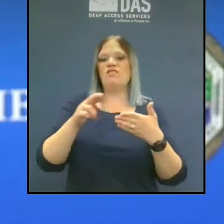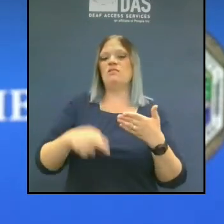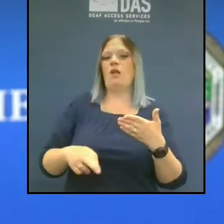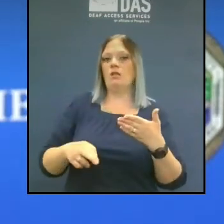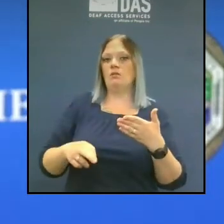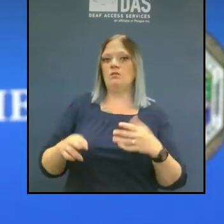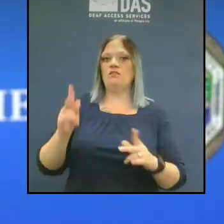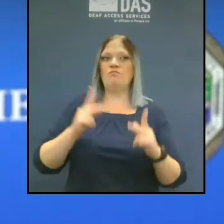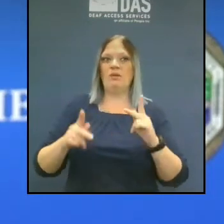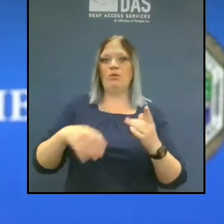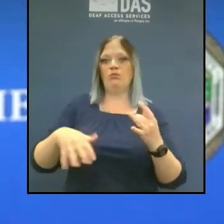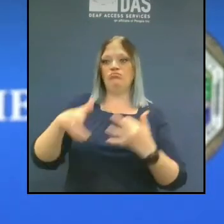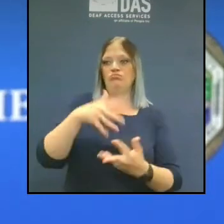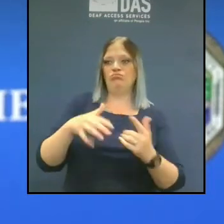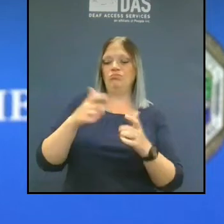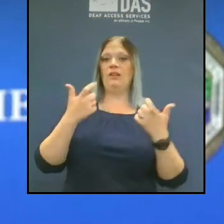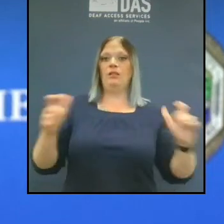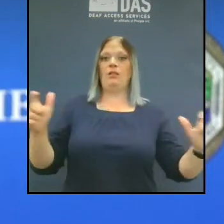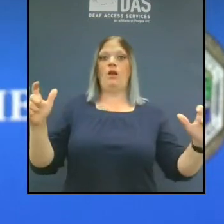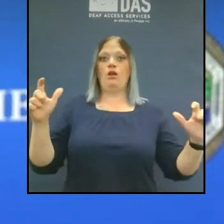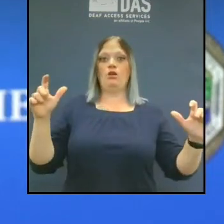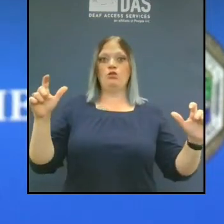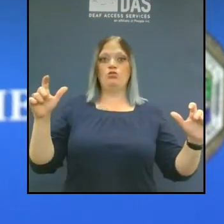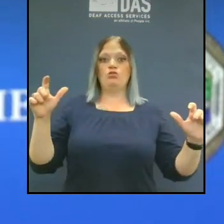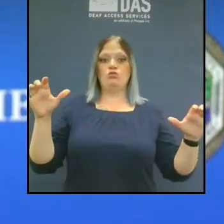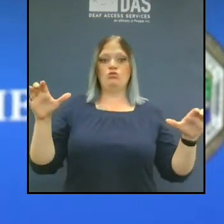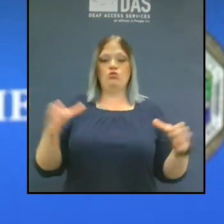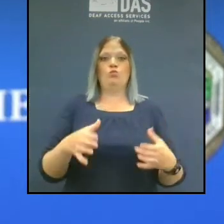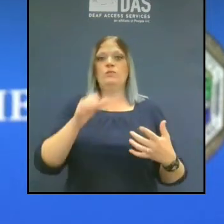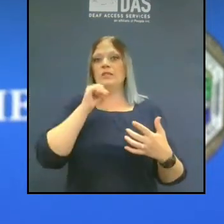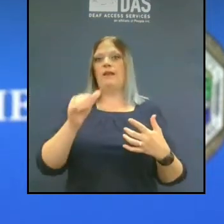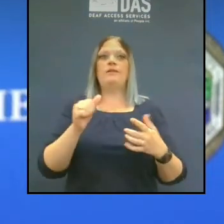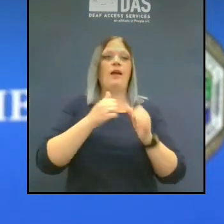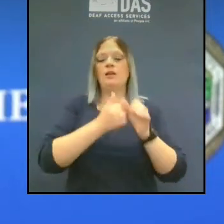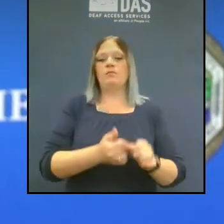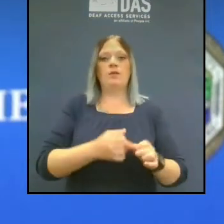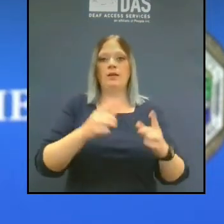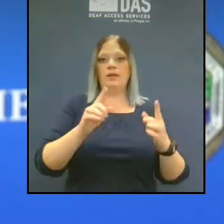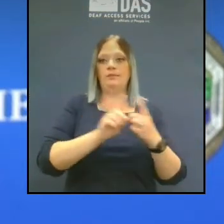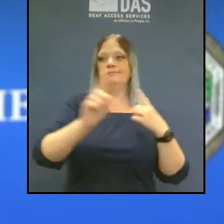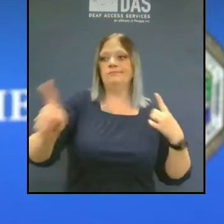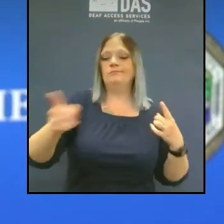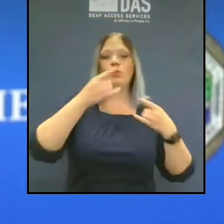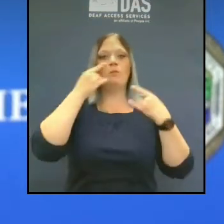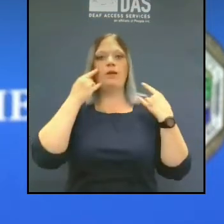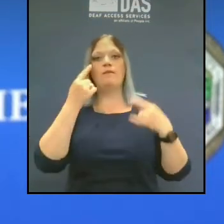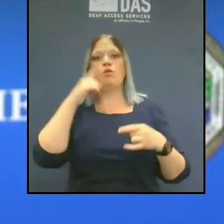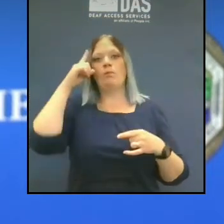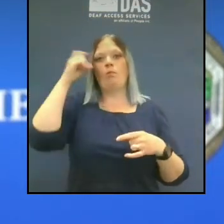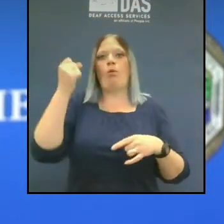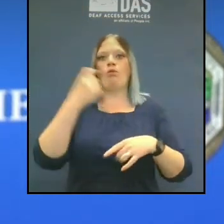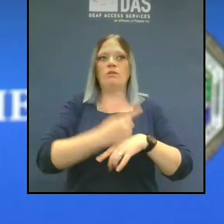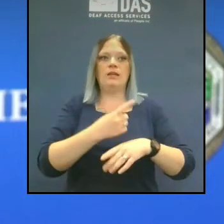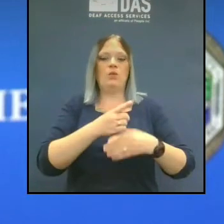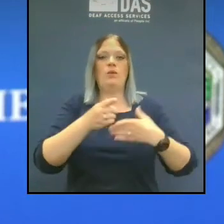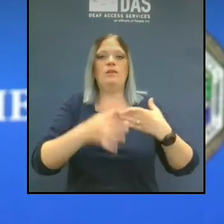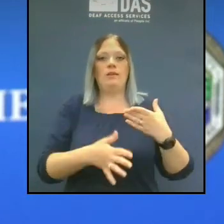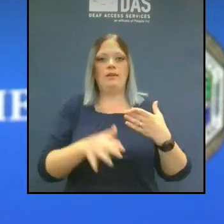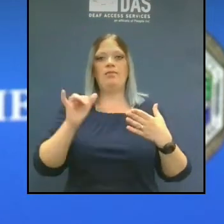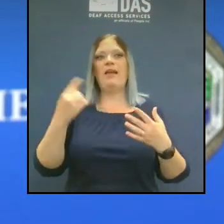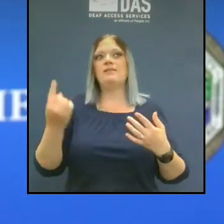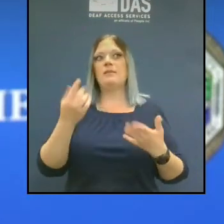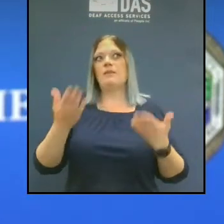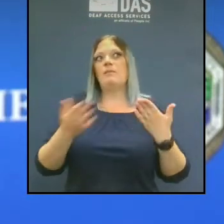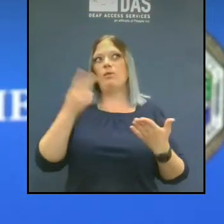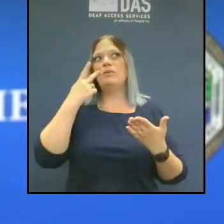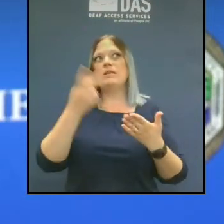people engaging in large gatherings and not complying with social distancing or masking over the Memorial Day weekend. That might be something that we